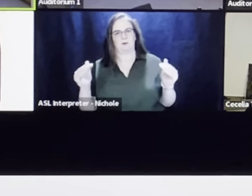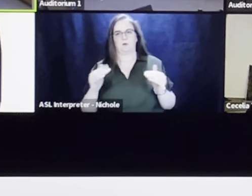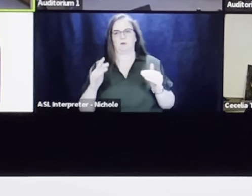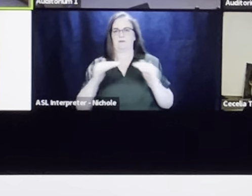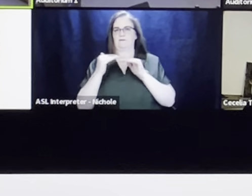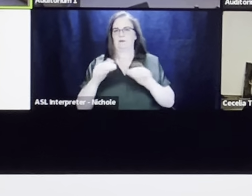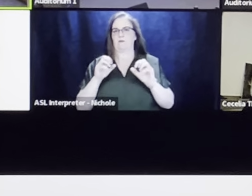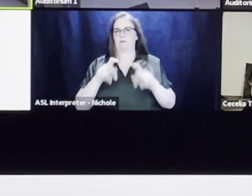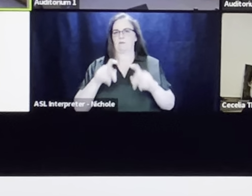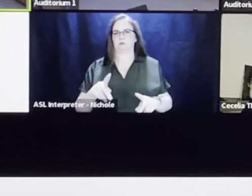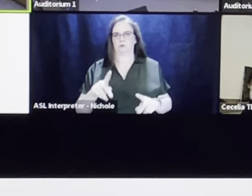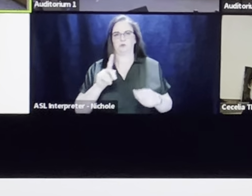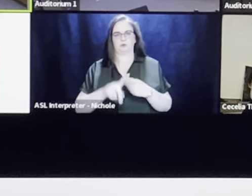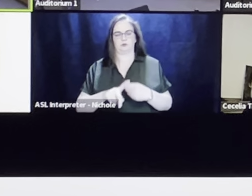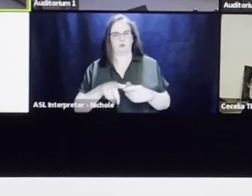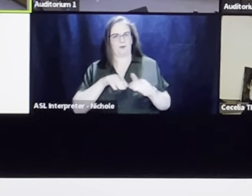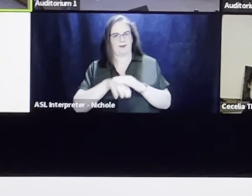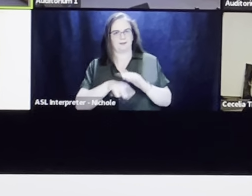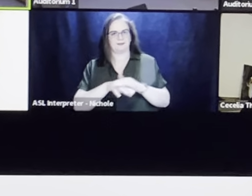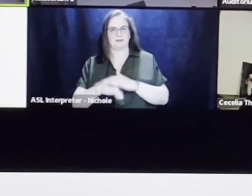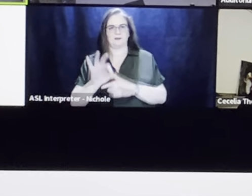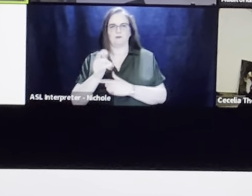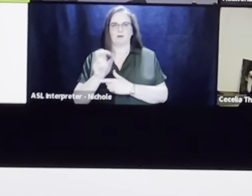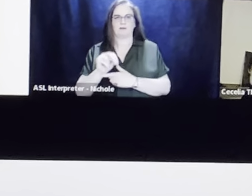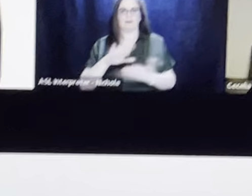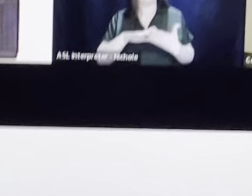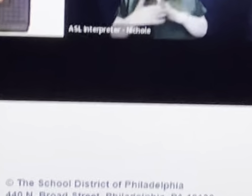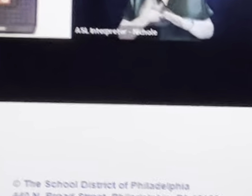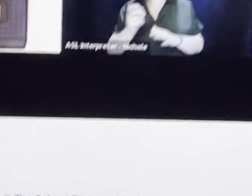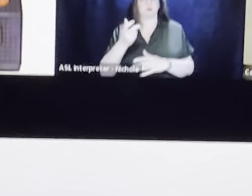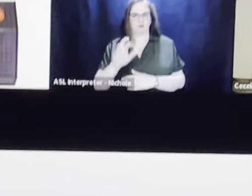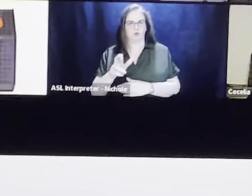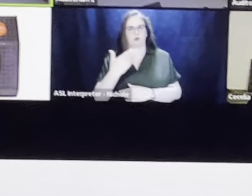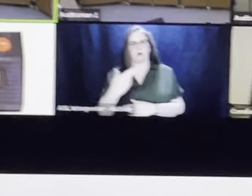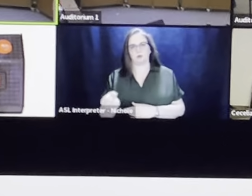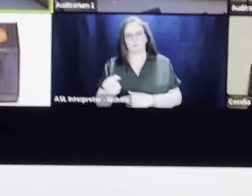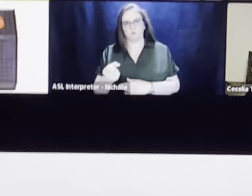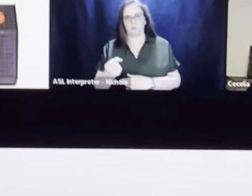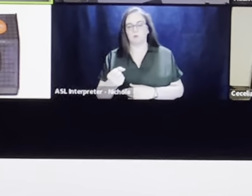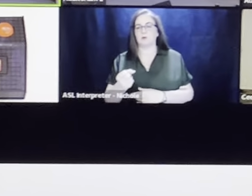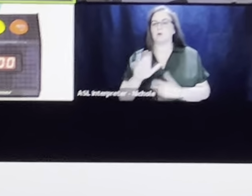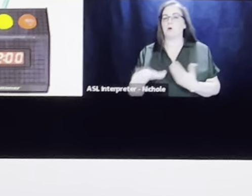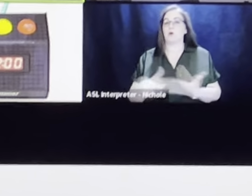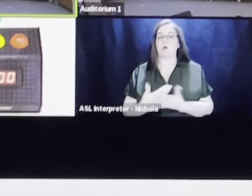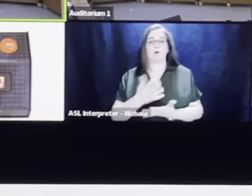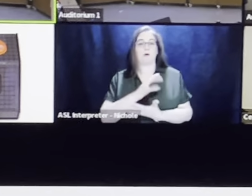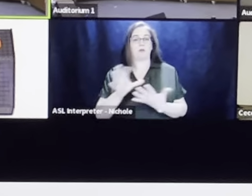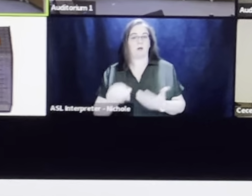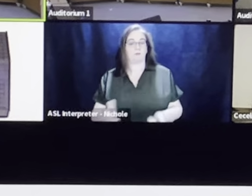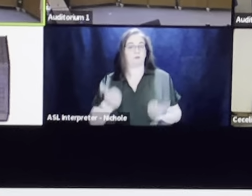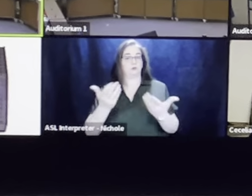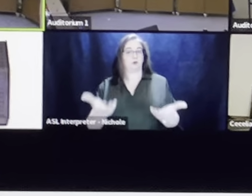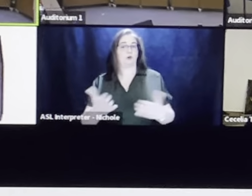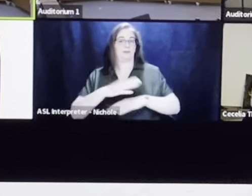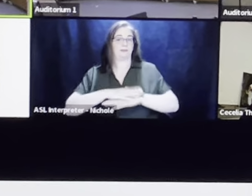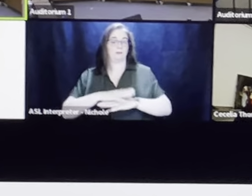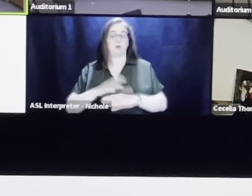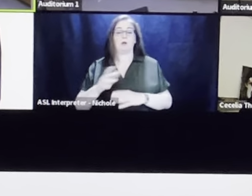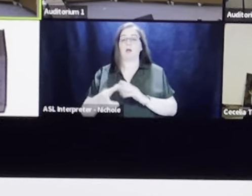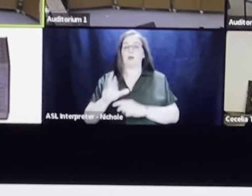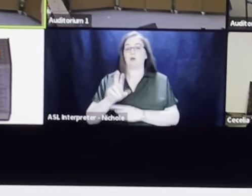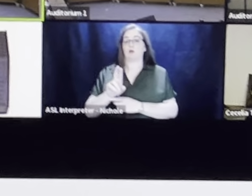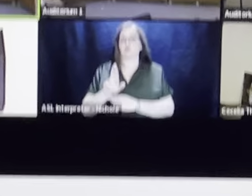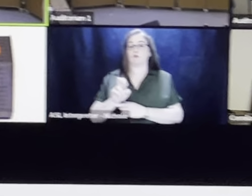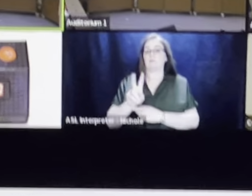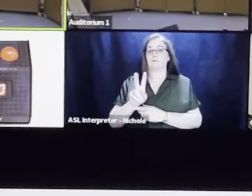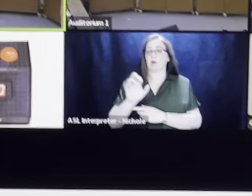fair opportunity to access Franklintowne Charter High School. All options are on the table, from revocation